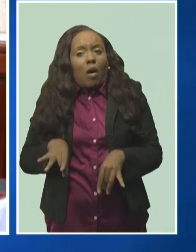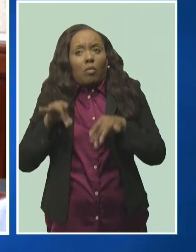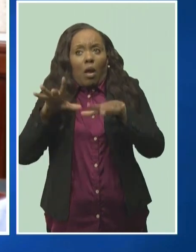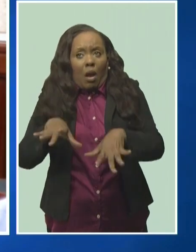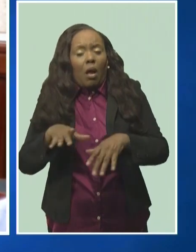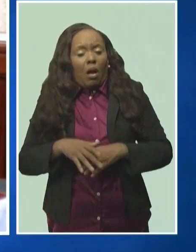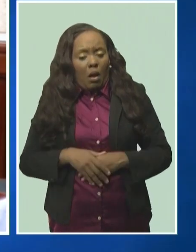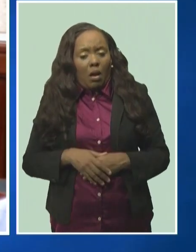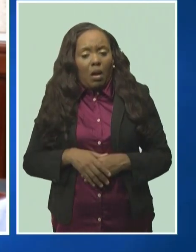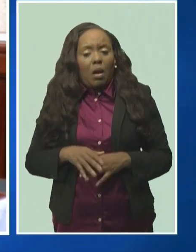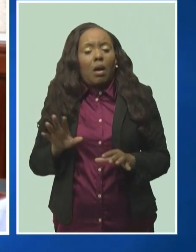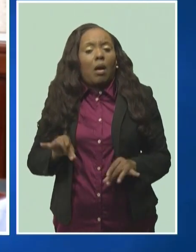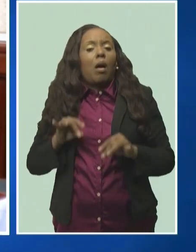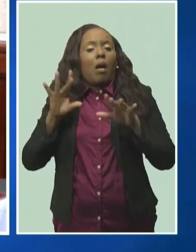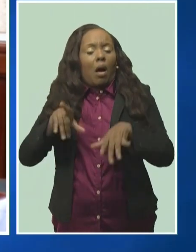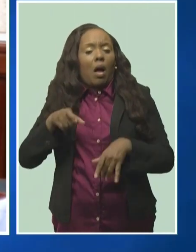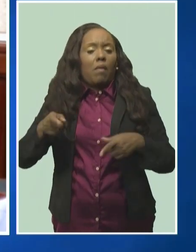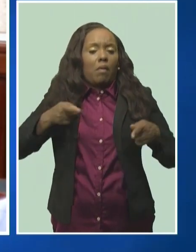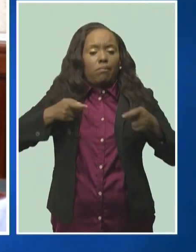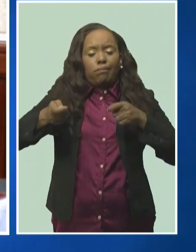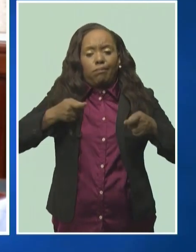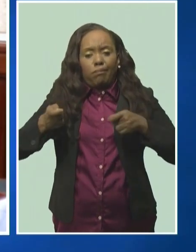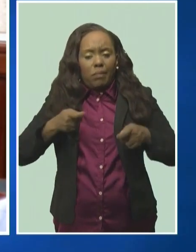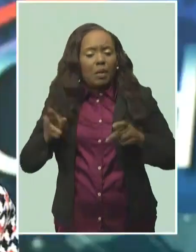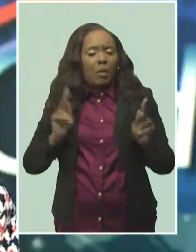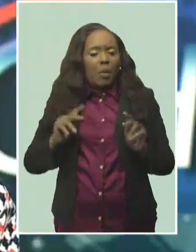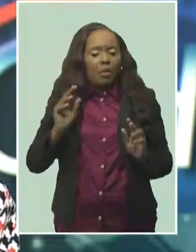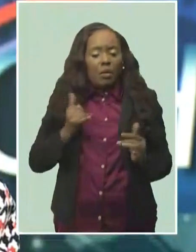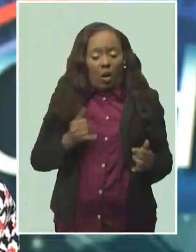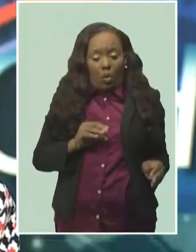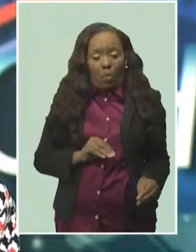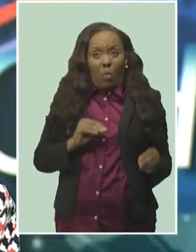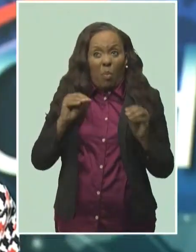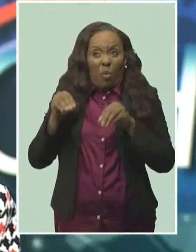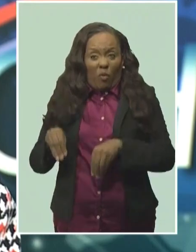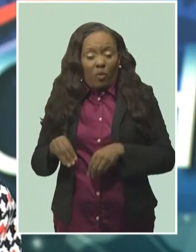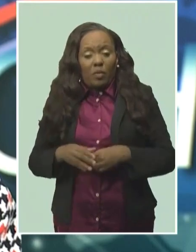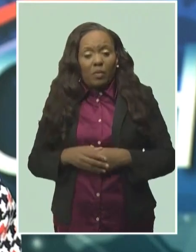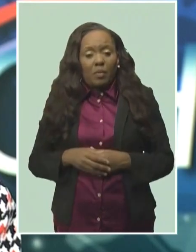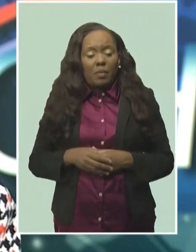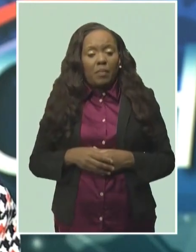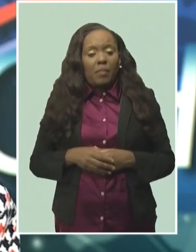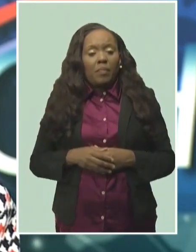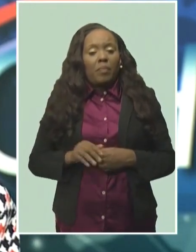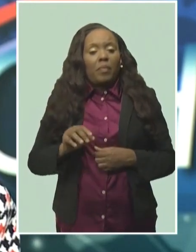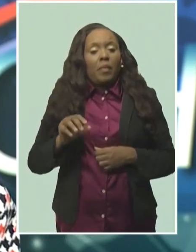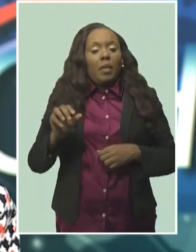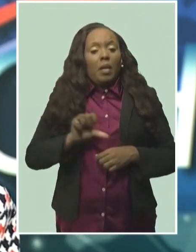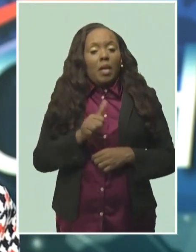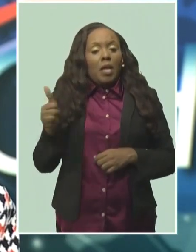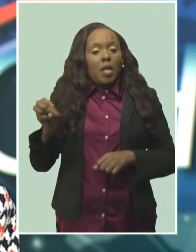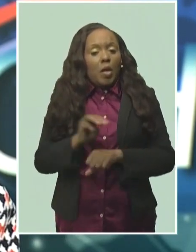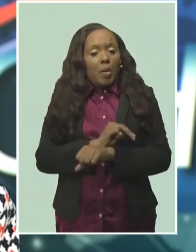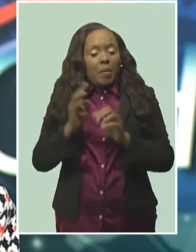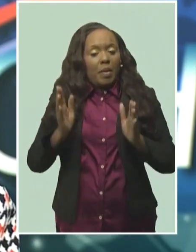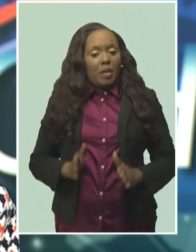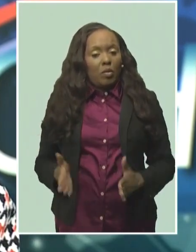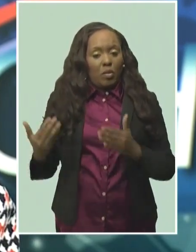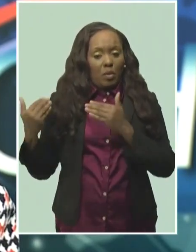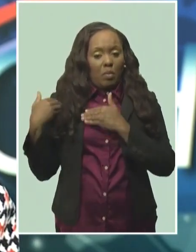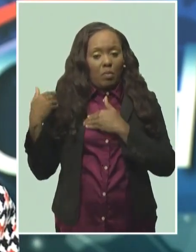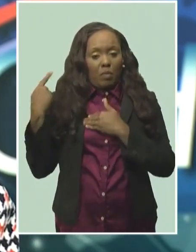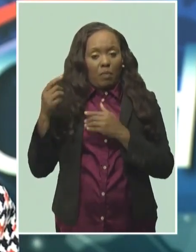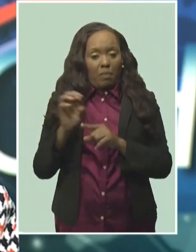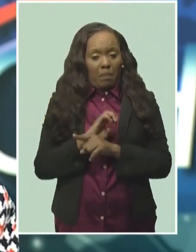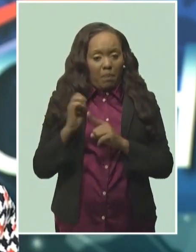to cope with the migration in a managed way. Minister of the Environment and National Beautification, Adrian Ford,